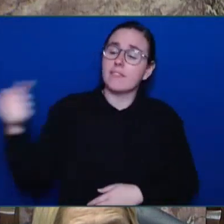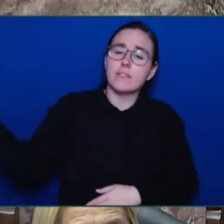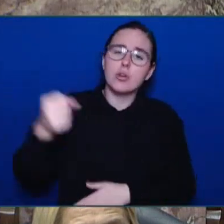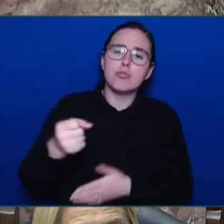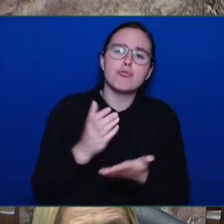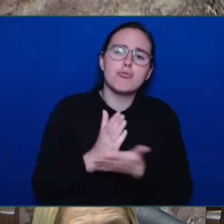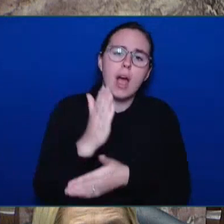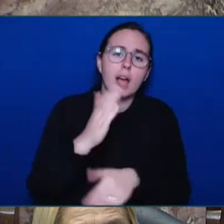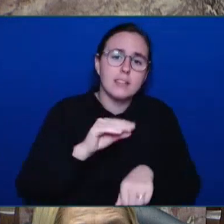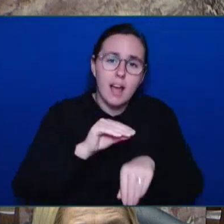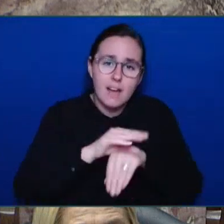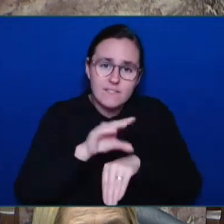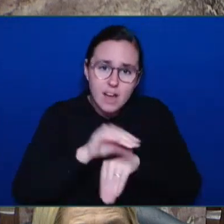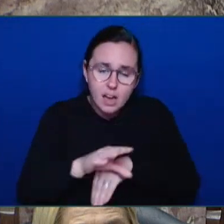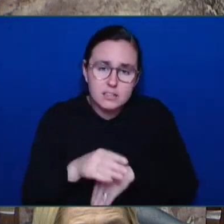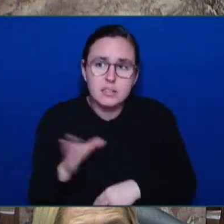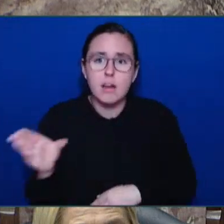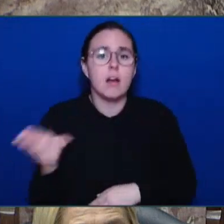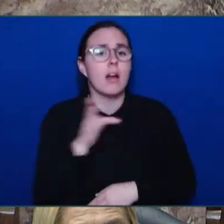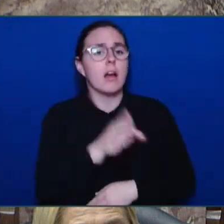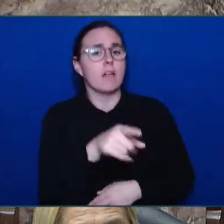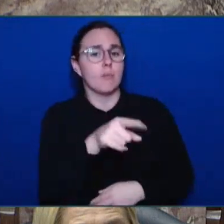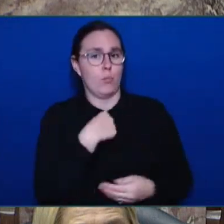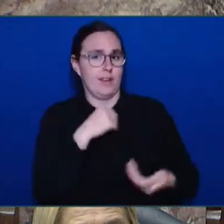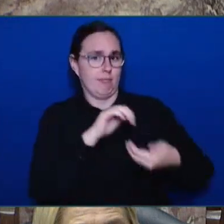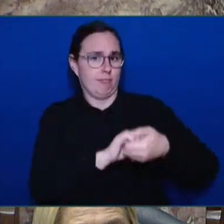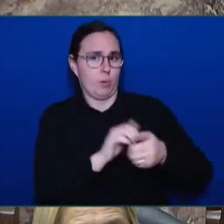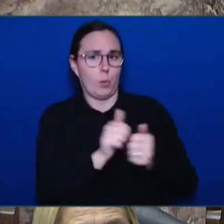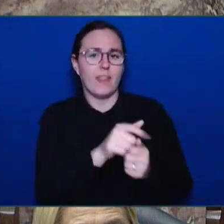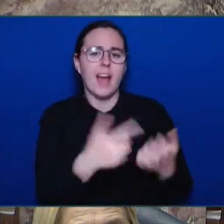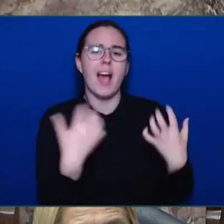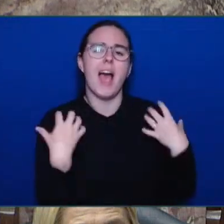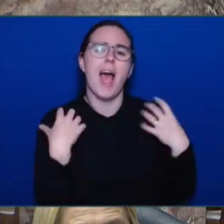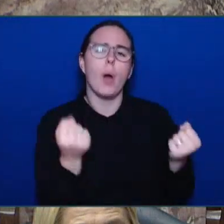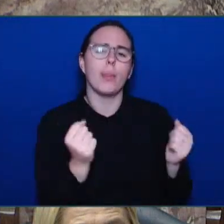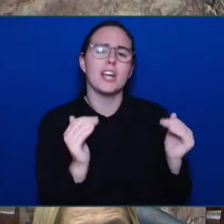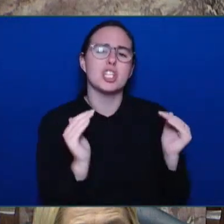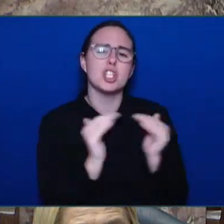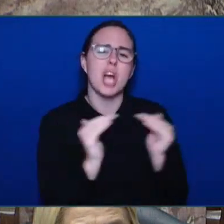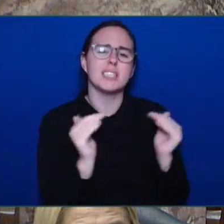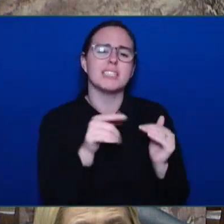support for clinicians. We know there is much more work to do, Honourable Speaker, and we are doing that work.